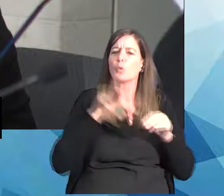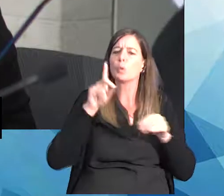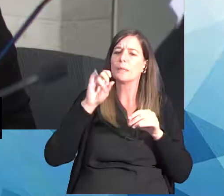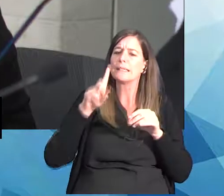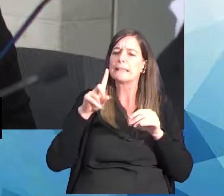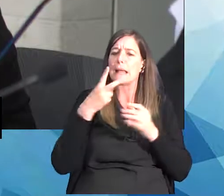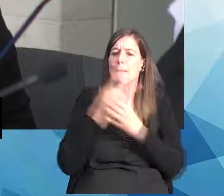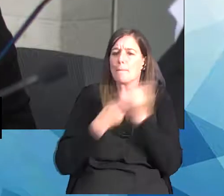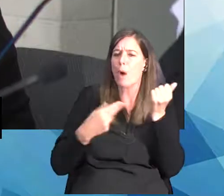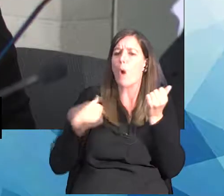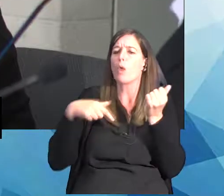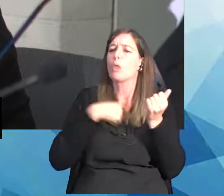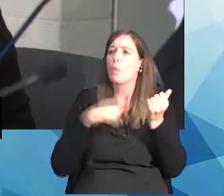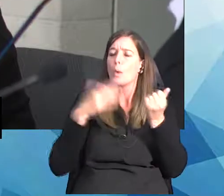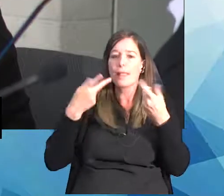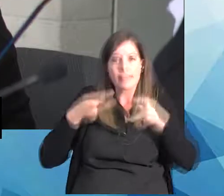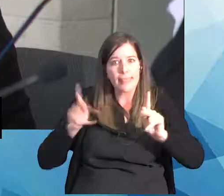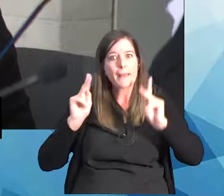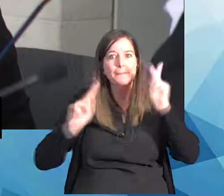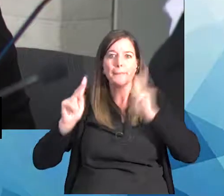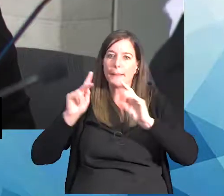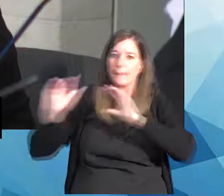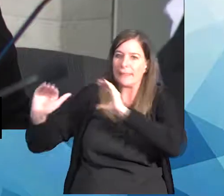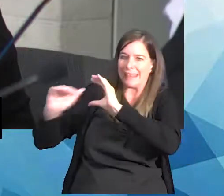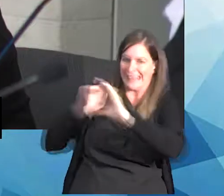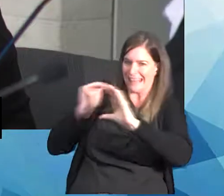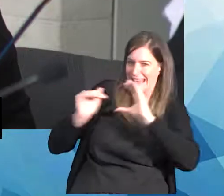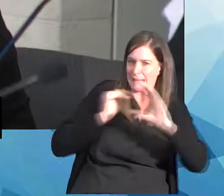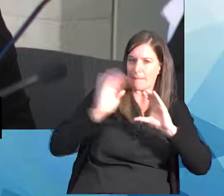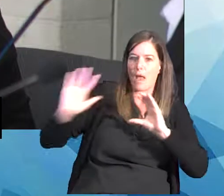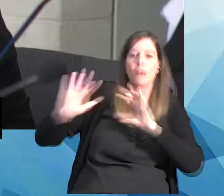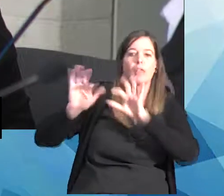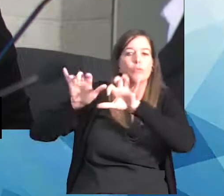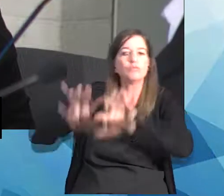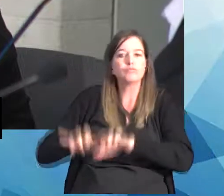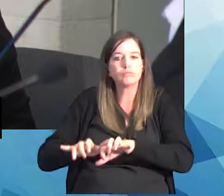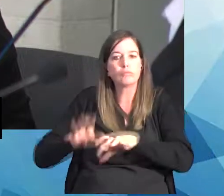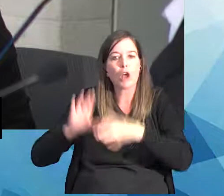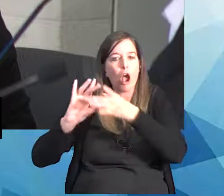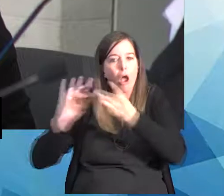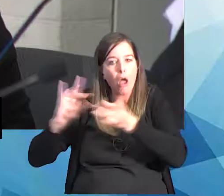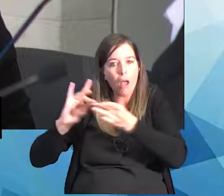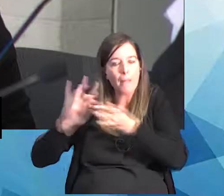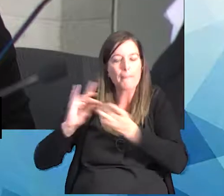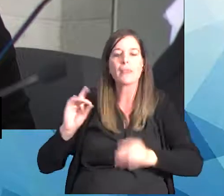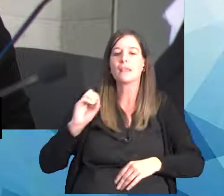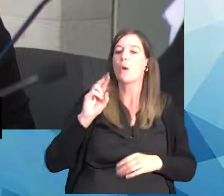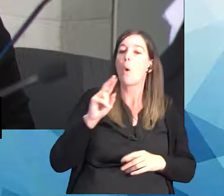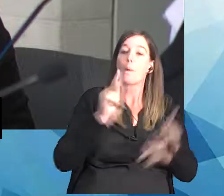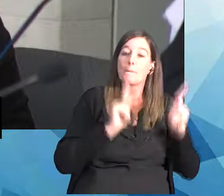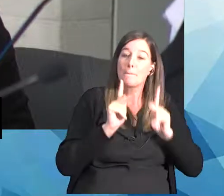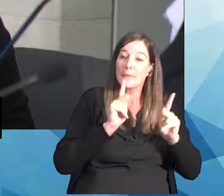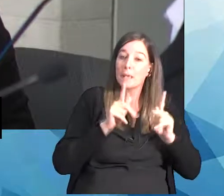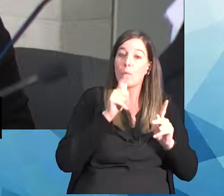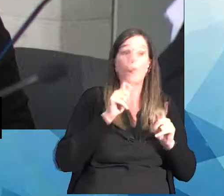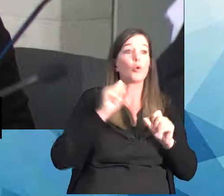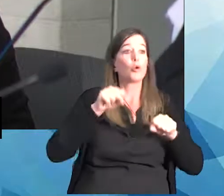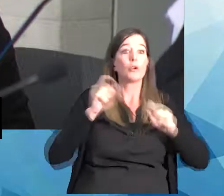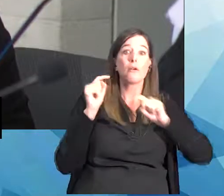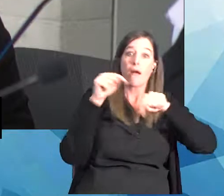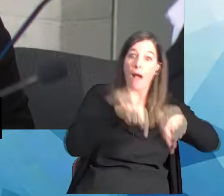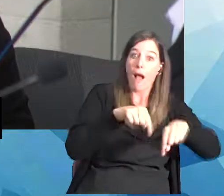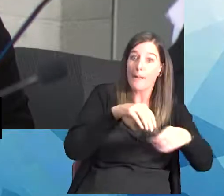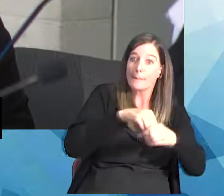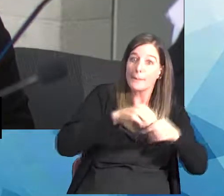also there could be any members of the public that are in attendance can fill out their form and indicate that they would like to speak. I don't believe that we've gotten any of